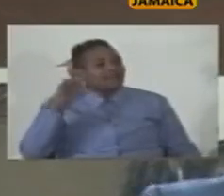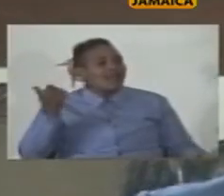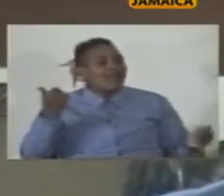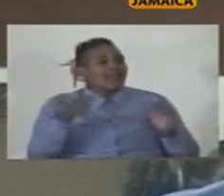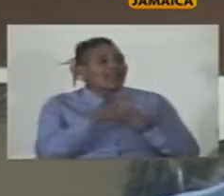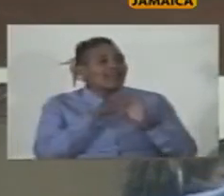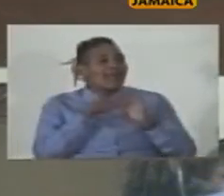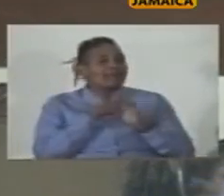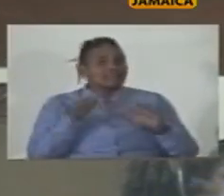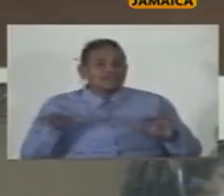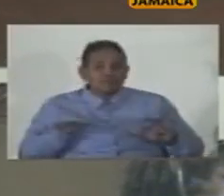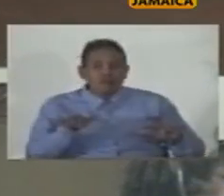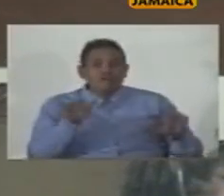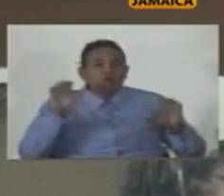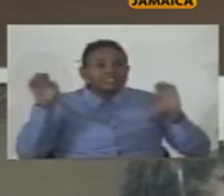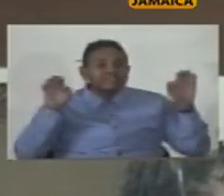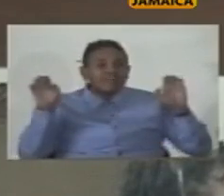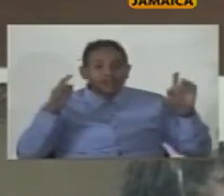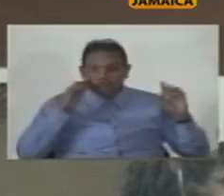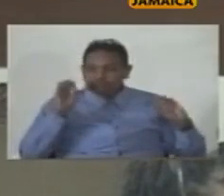negative performance evaluation.